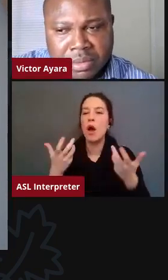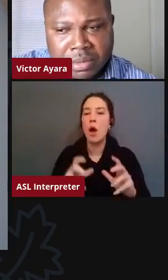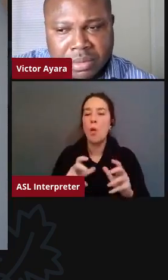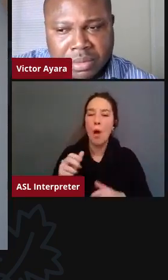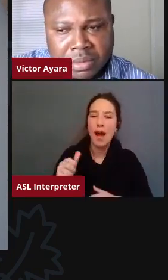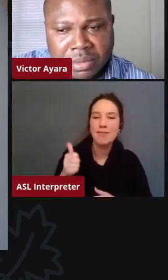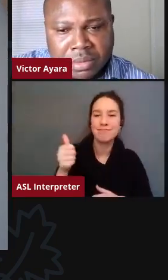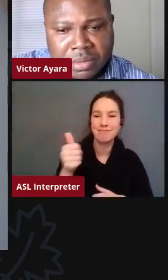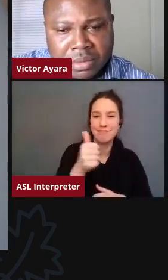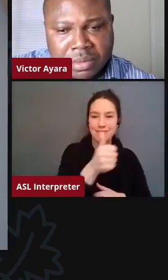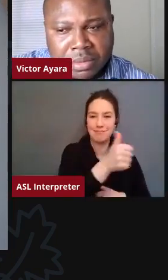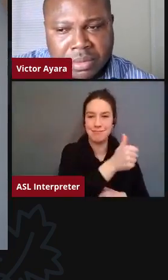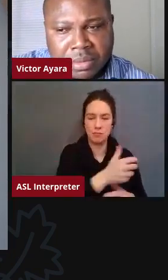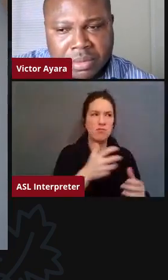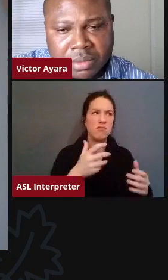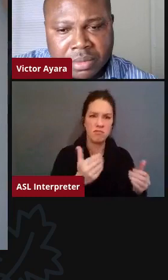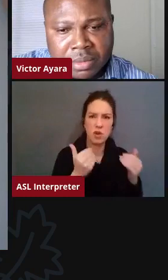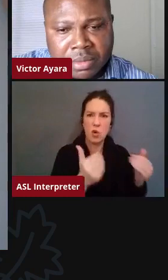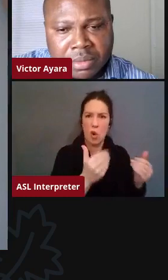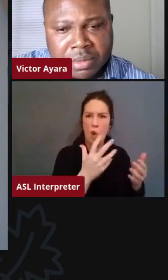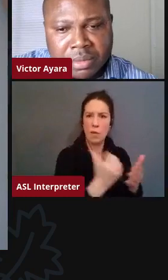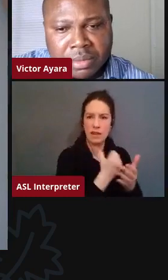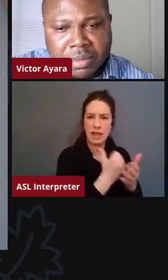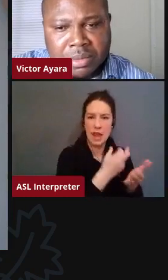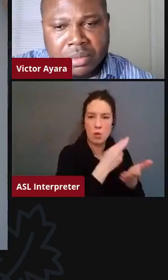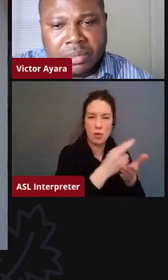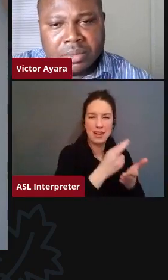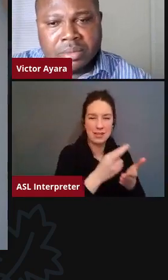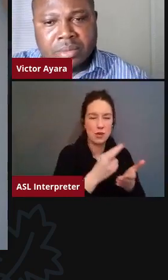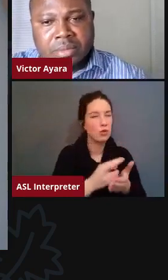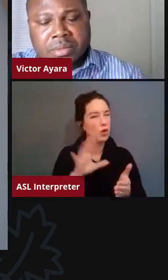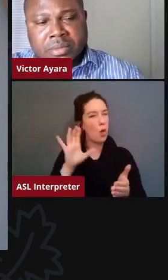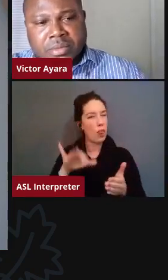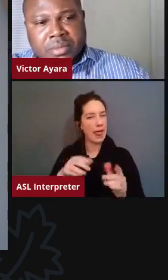ideas about how do you take something